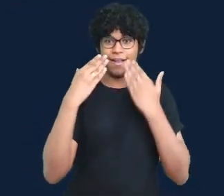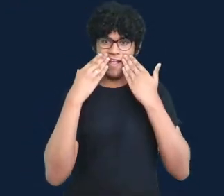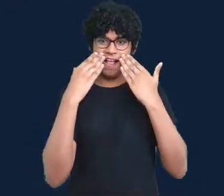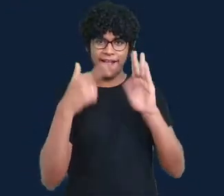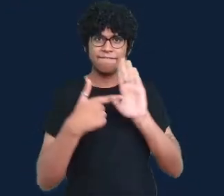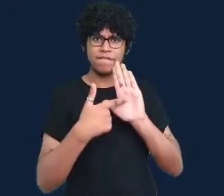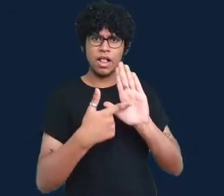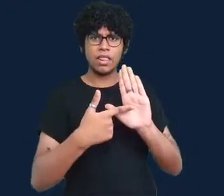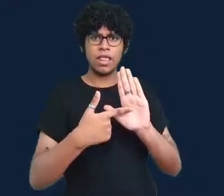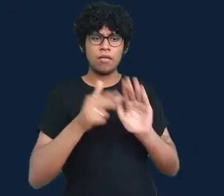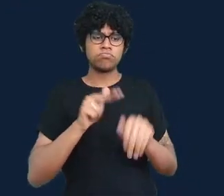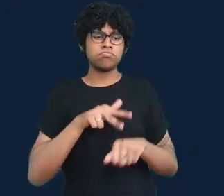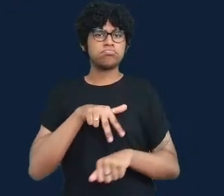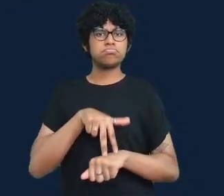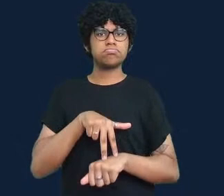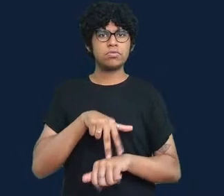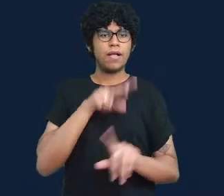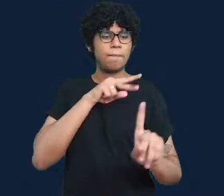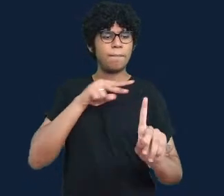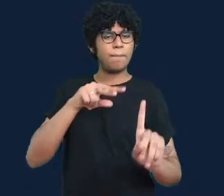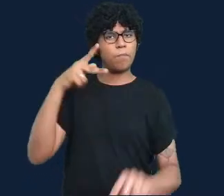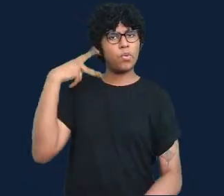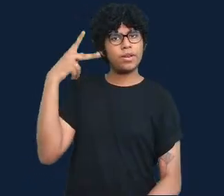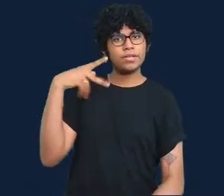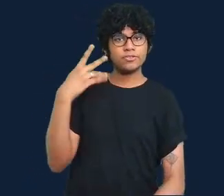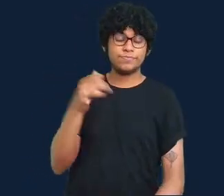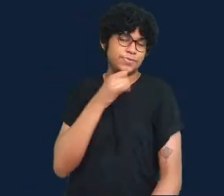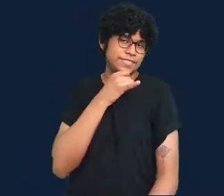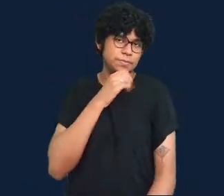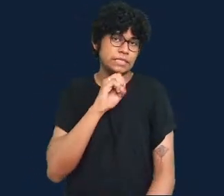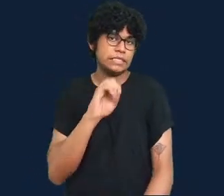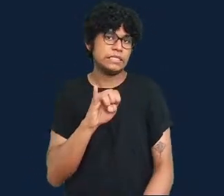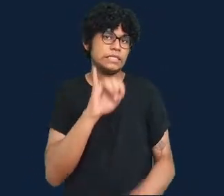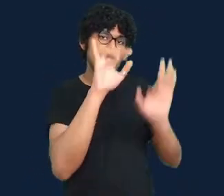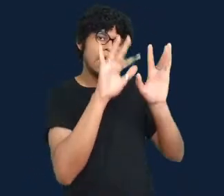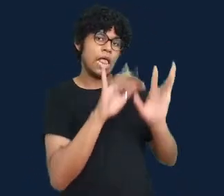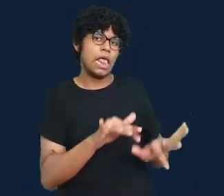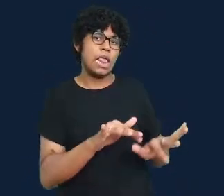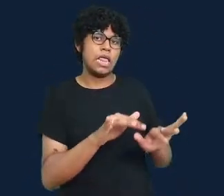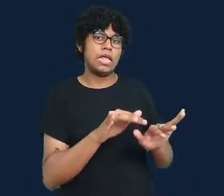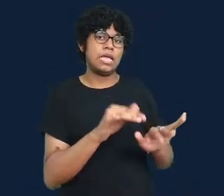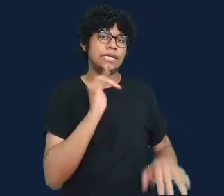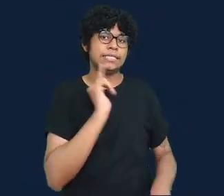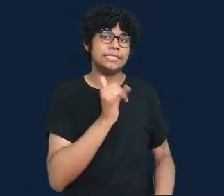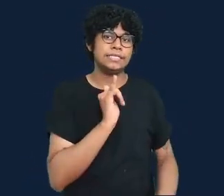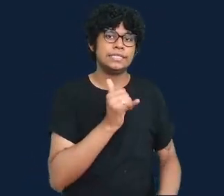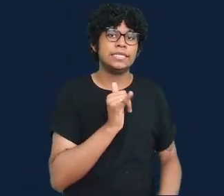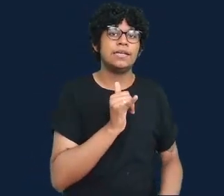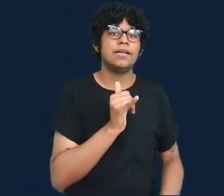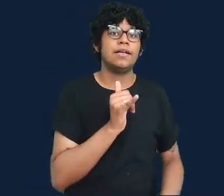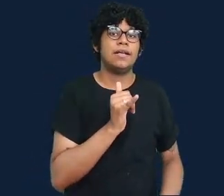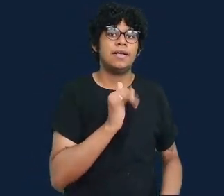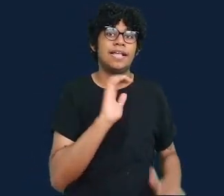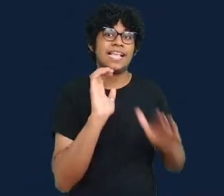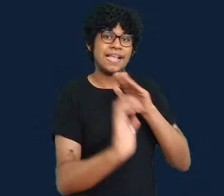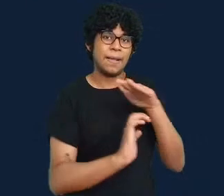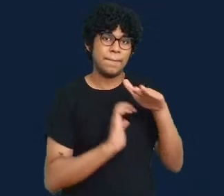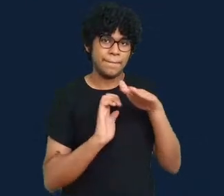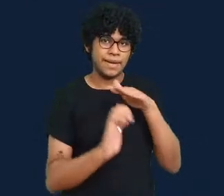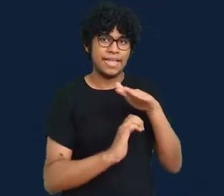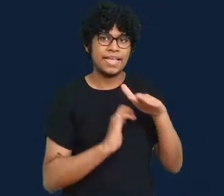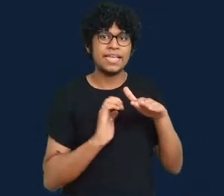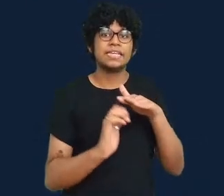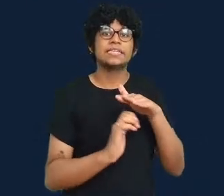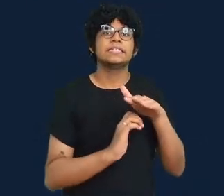business reporting, if you're writing on a company that you might have invested in, it's something that you need to